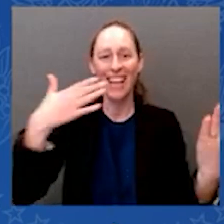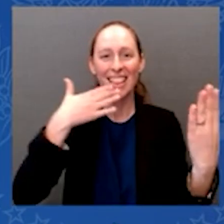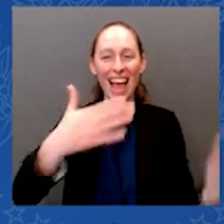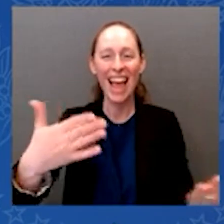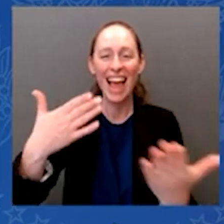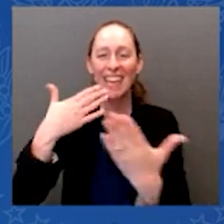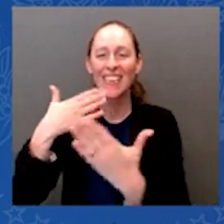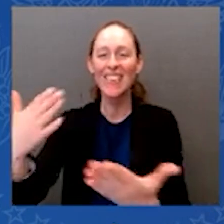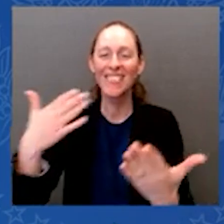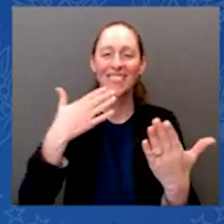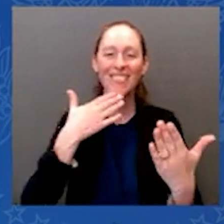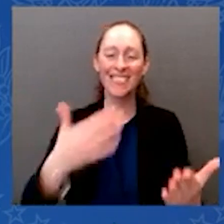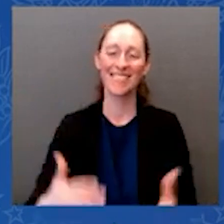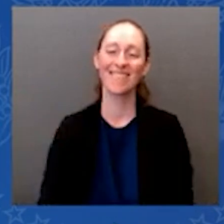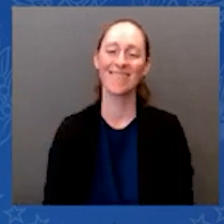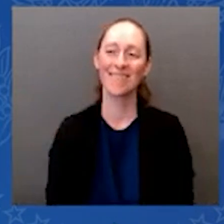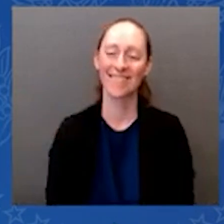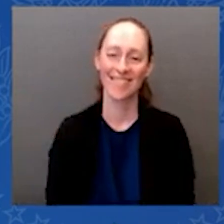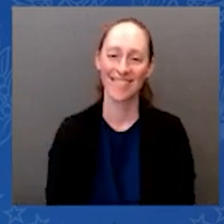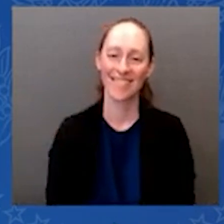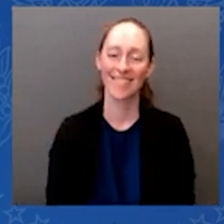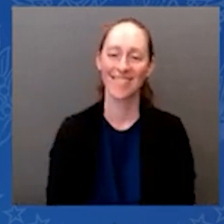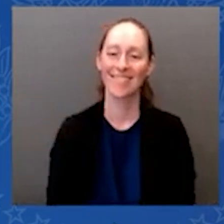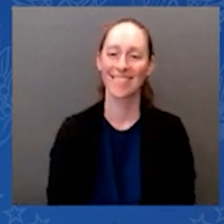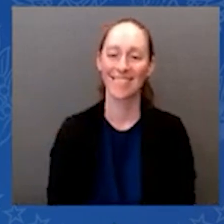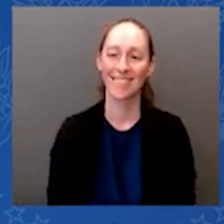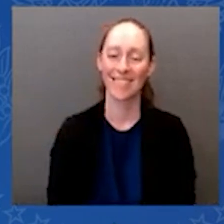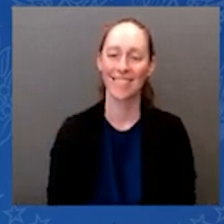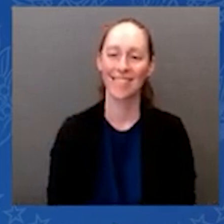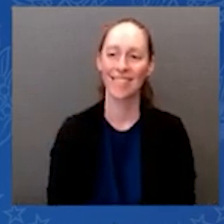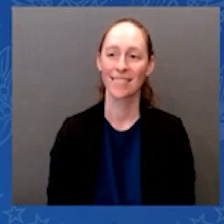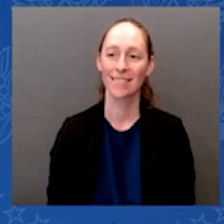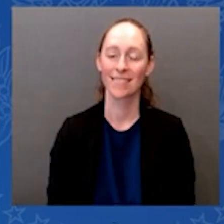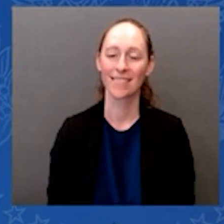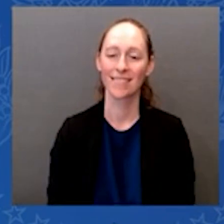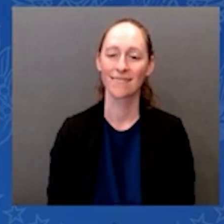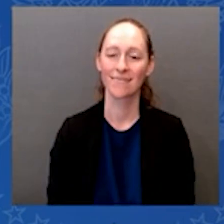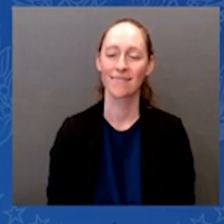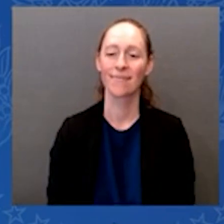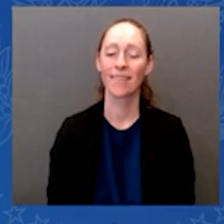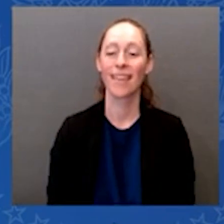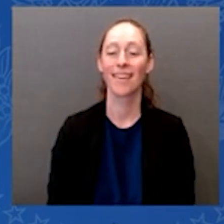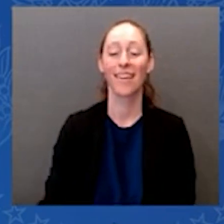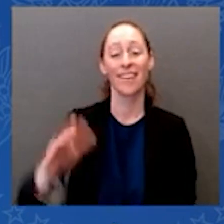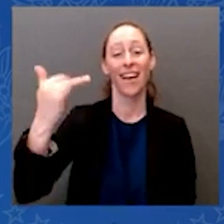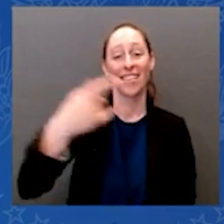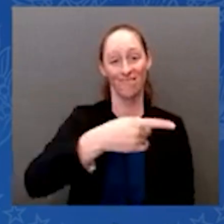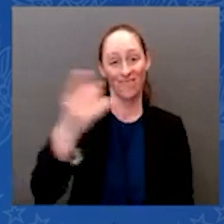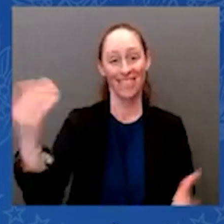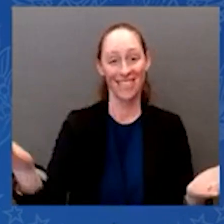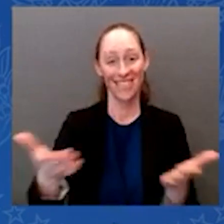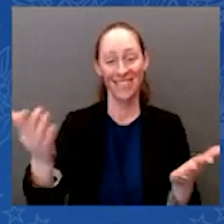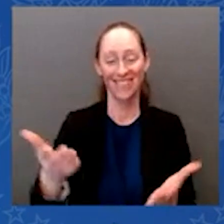Folks, I think this has been, we've been looking forward to this for a long time. And